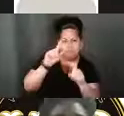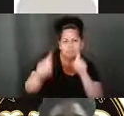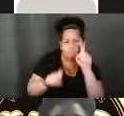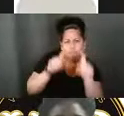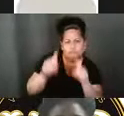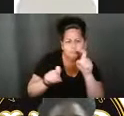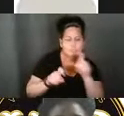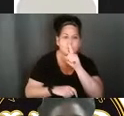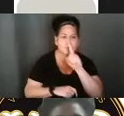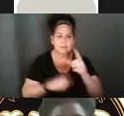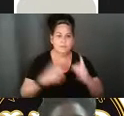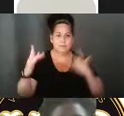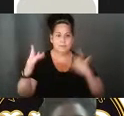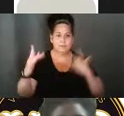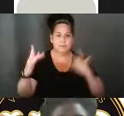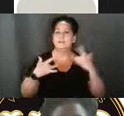also like to